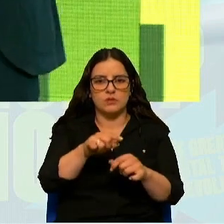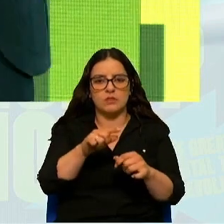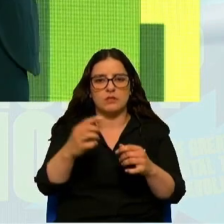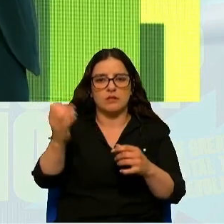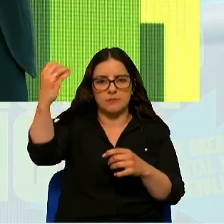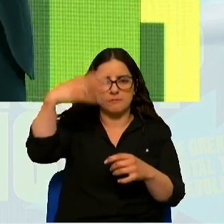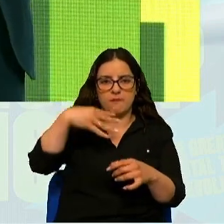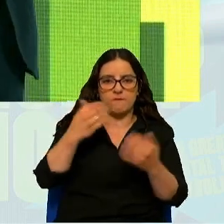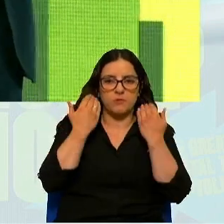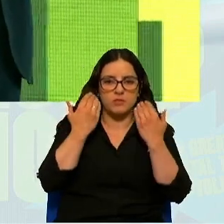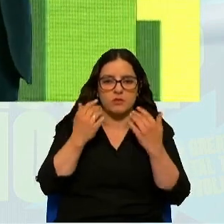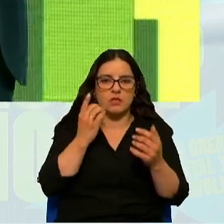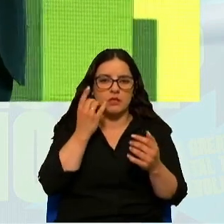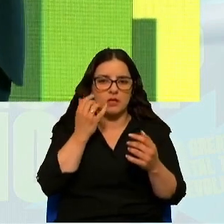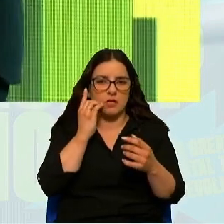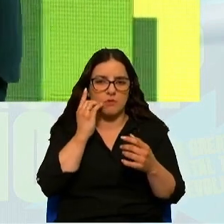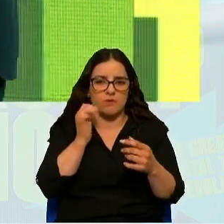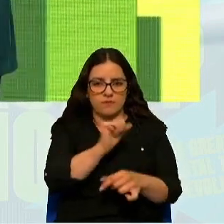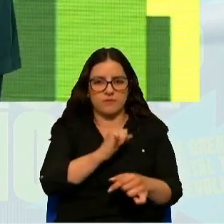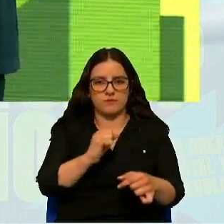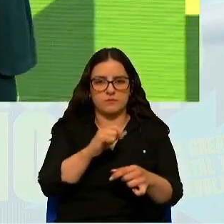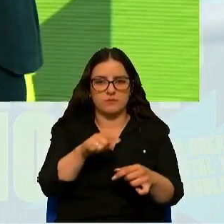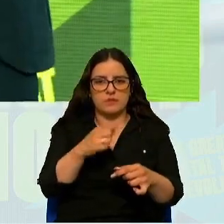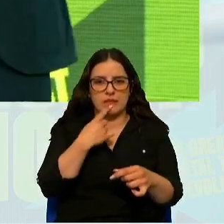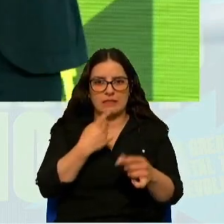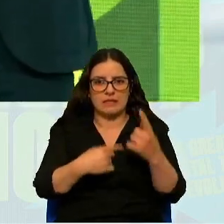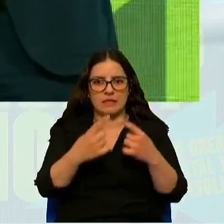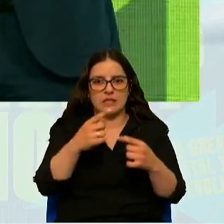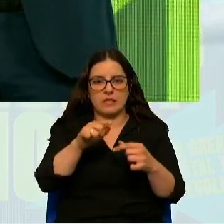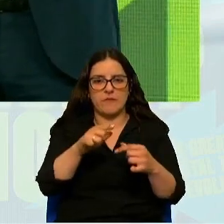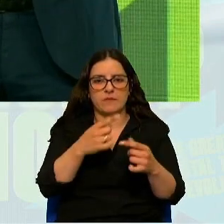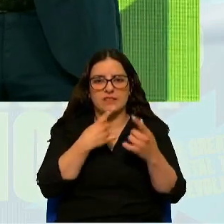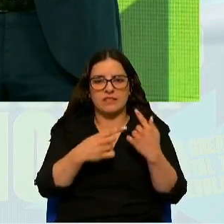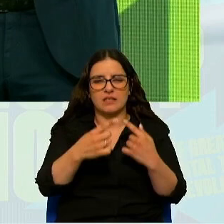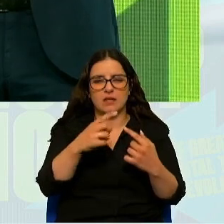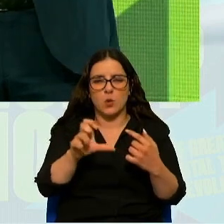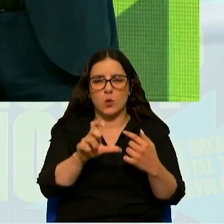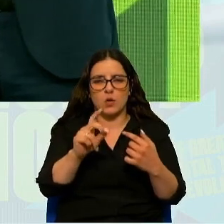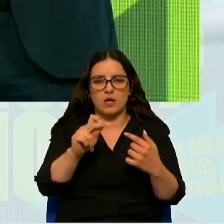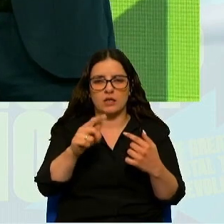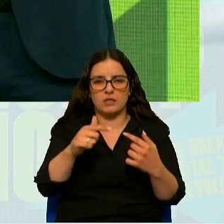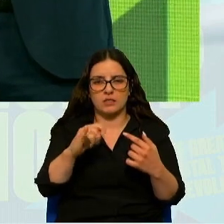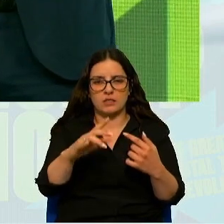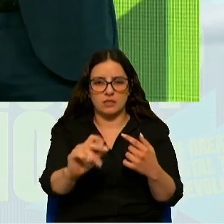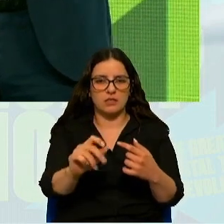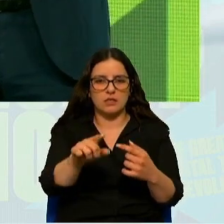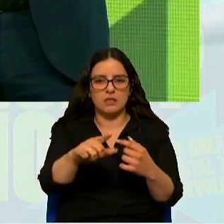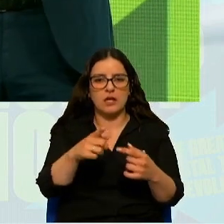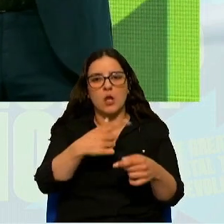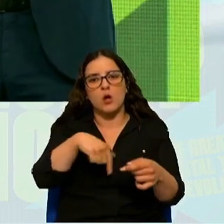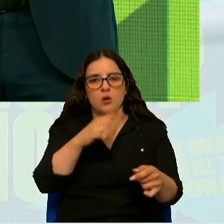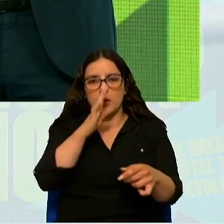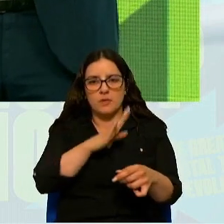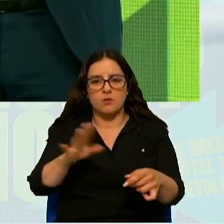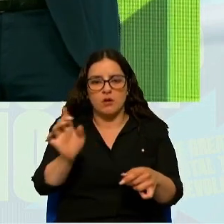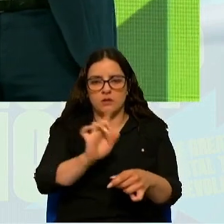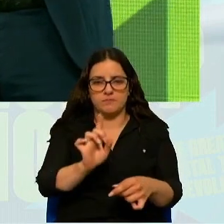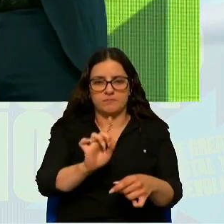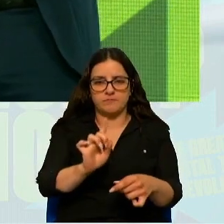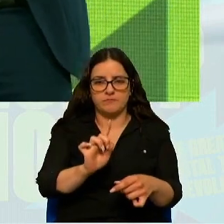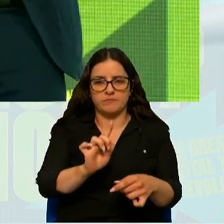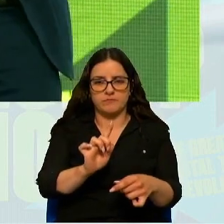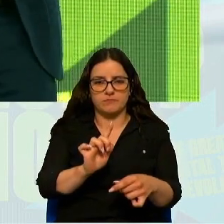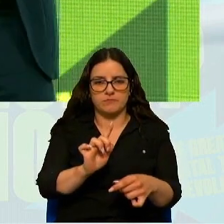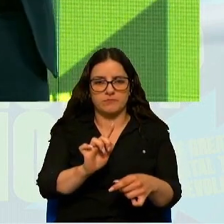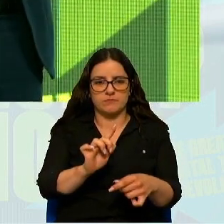electromagnetic waves to our mobile phone. This is strange in relation to the quantic part. It's simply because we're not used to it. It's something that